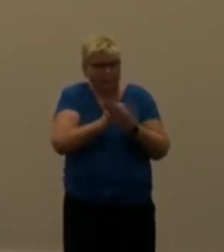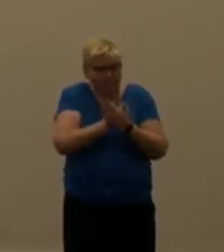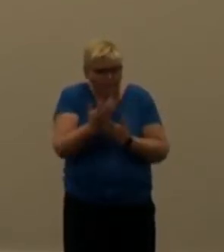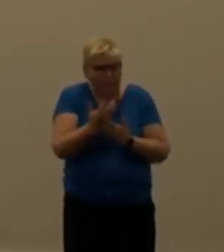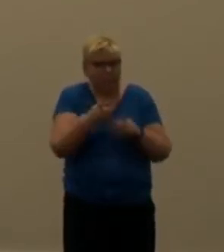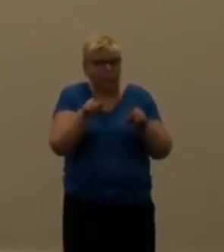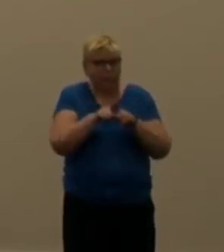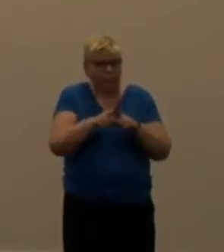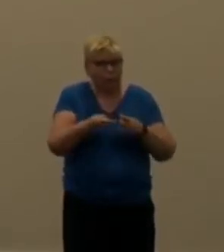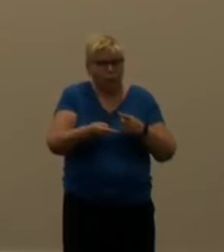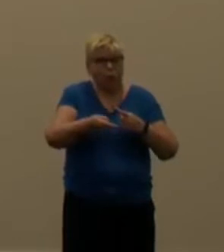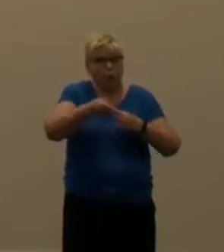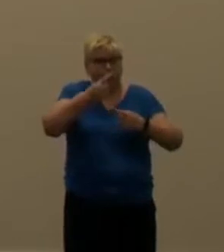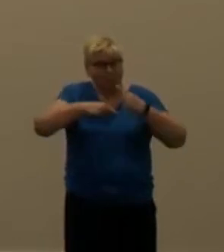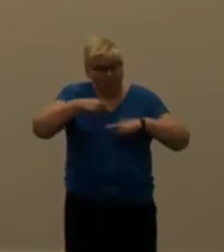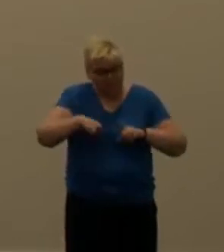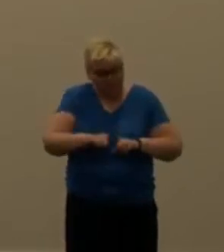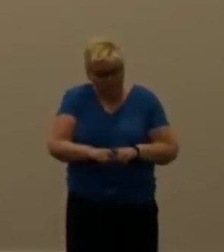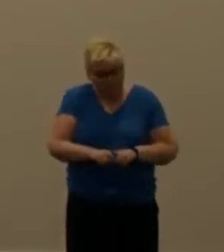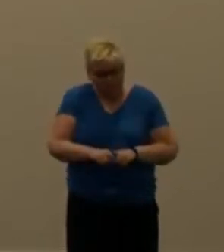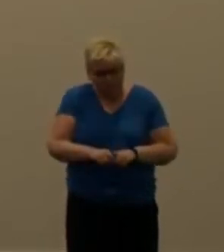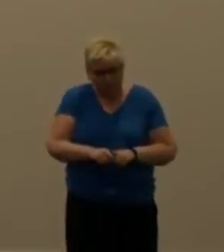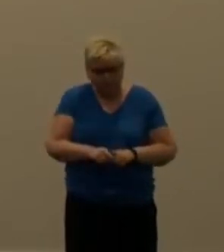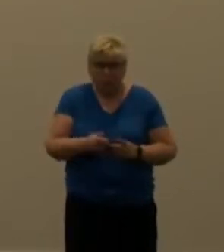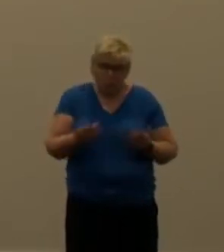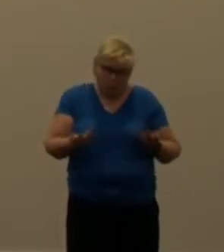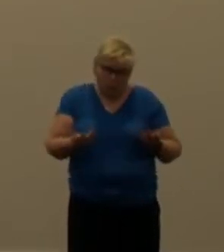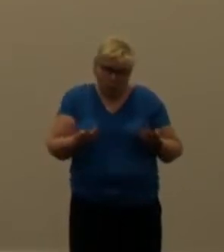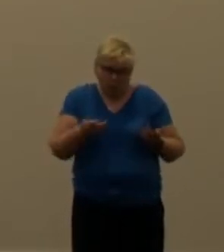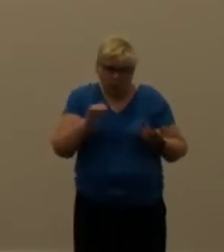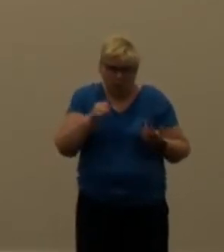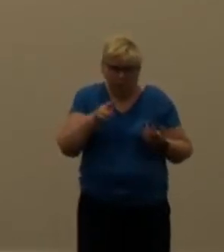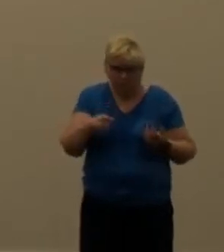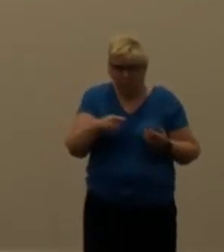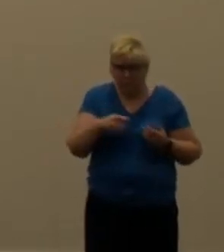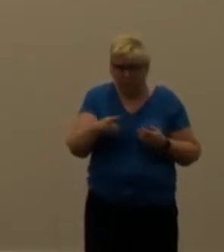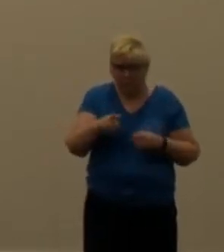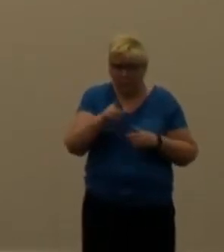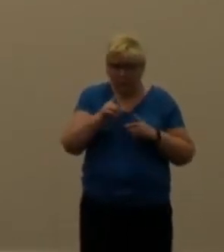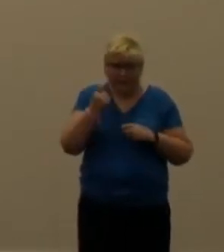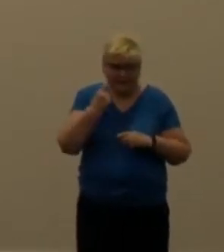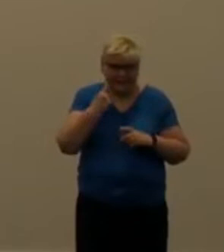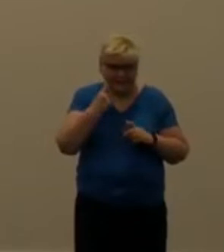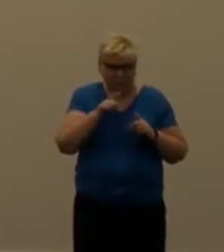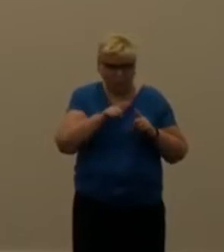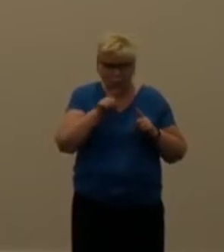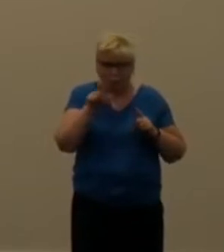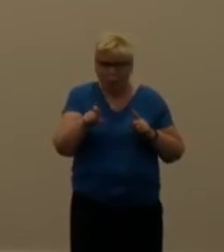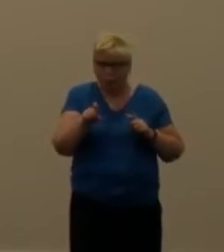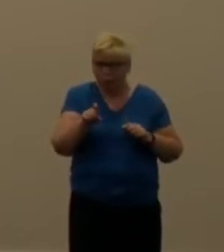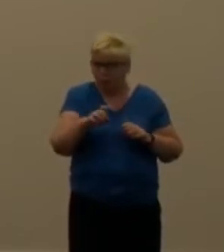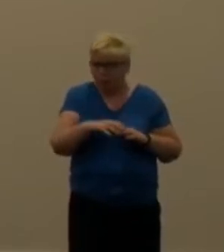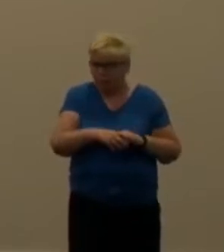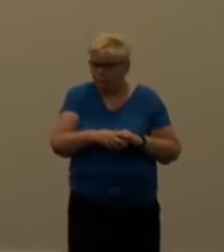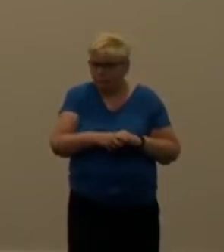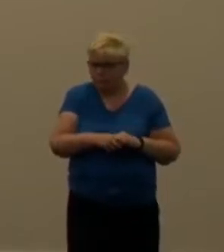also to roll back. Now you're going to say maybe that, okay, but in a Canvas app, I can easily go to, let